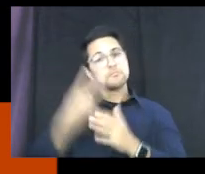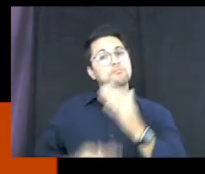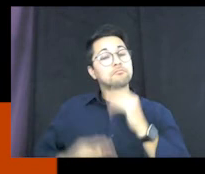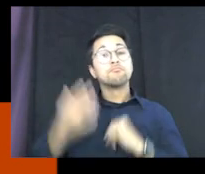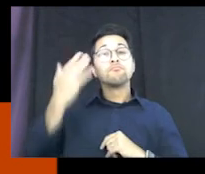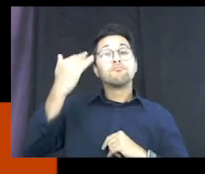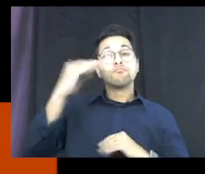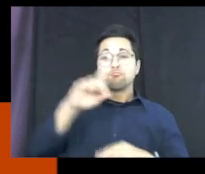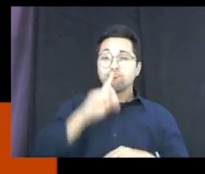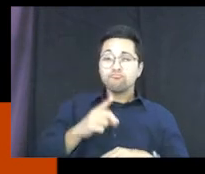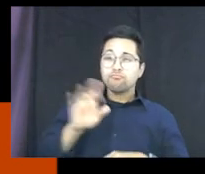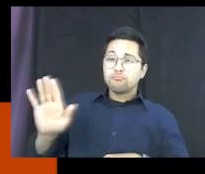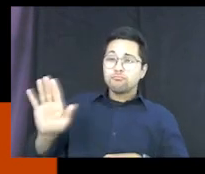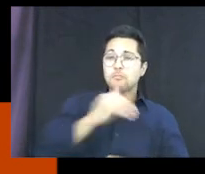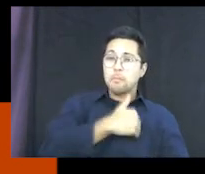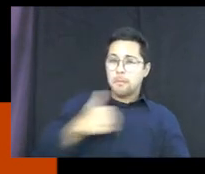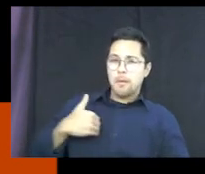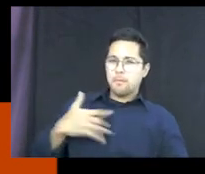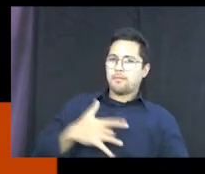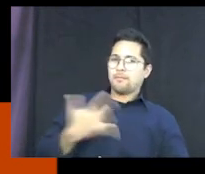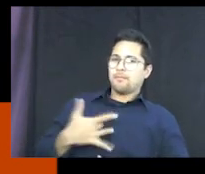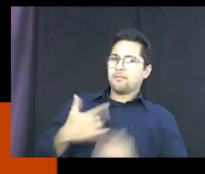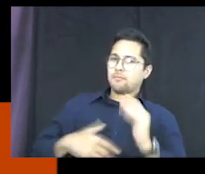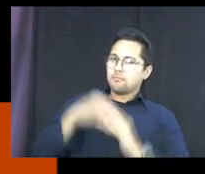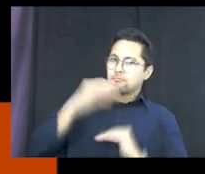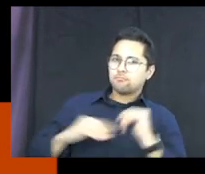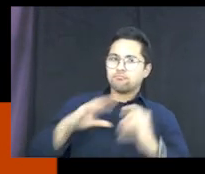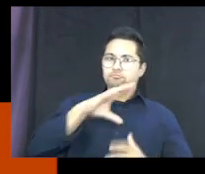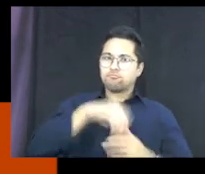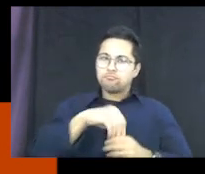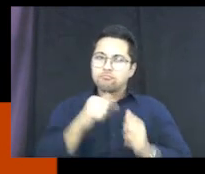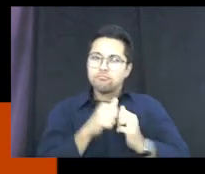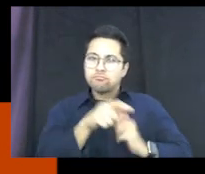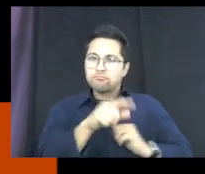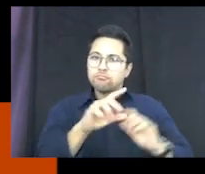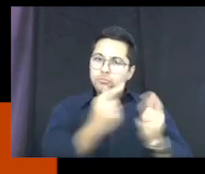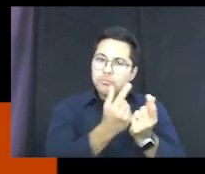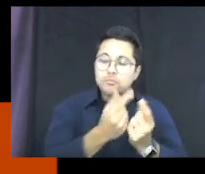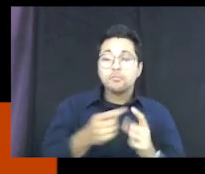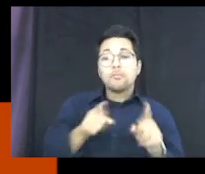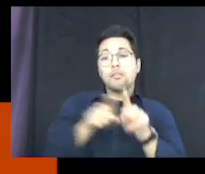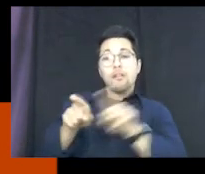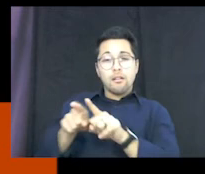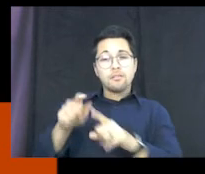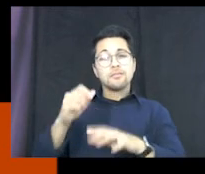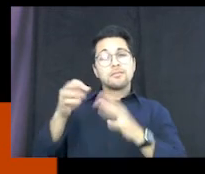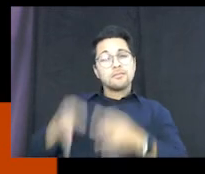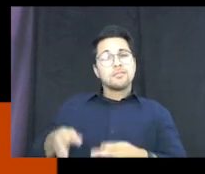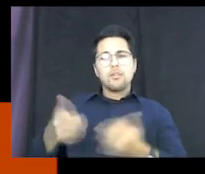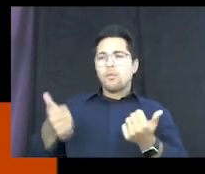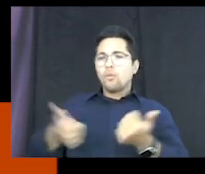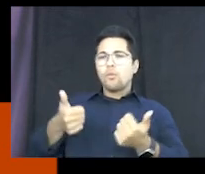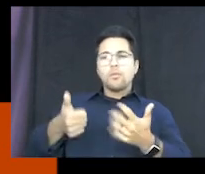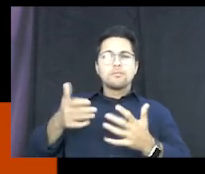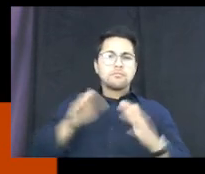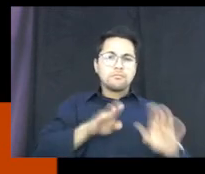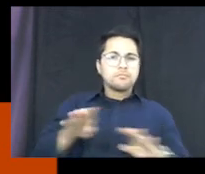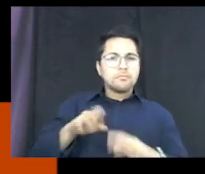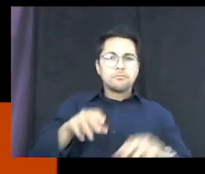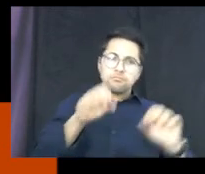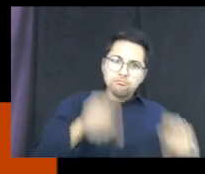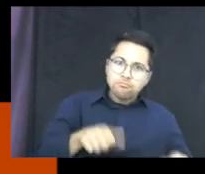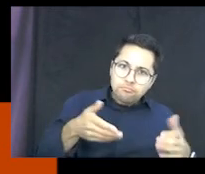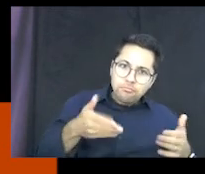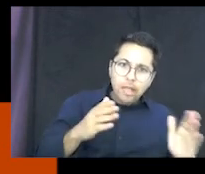their members feel comfortable participating in them, that also determine what behaviors can and cannot be